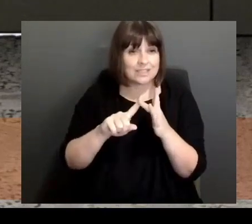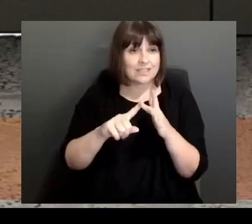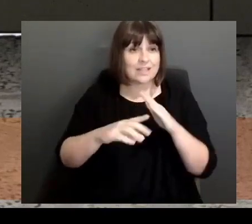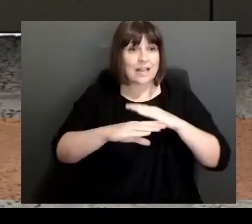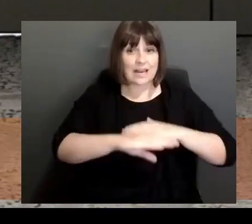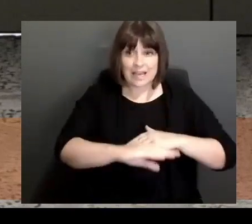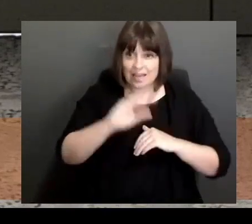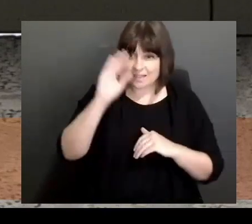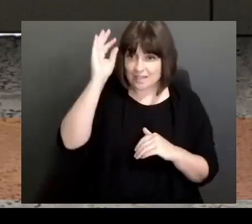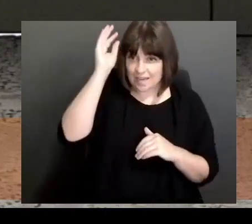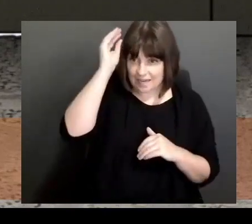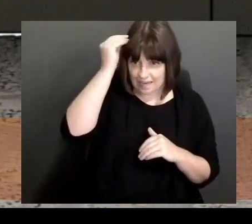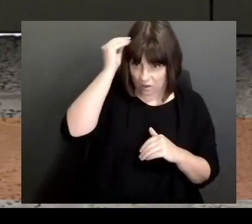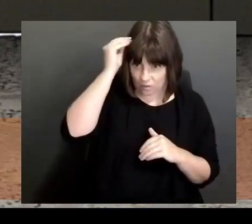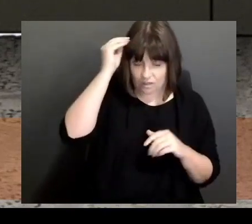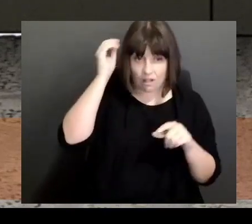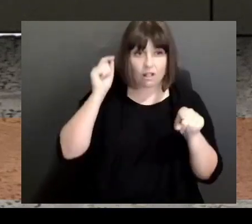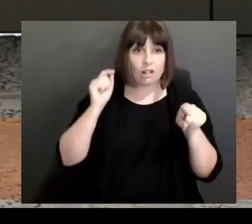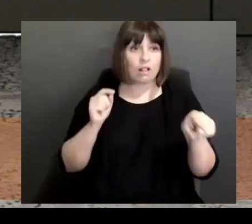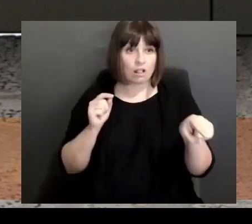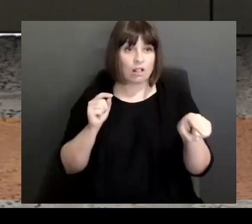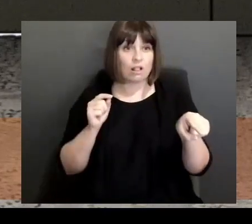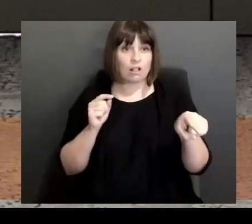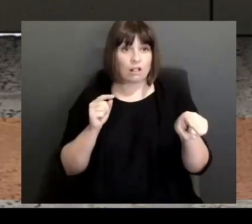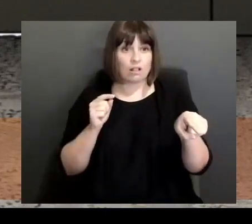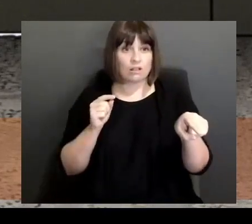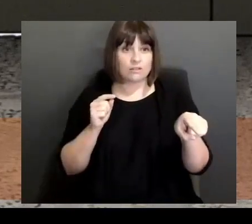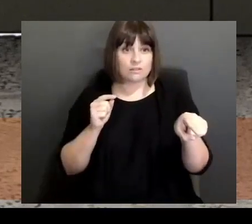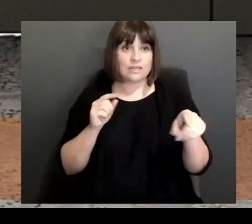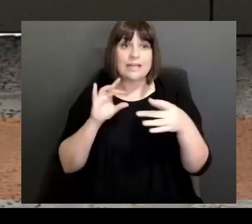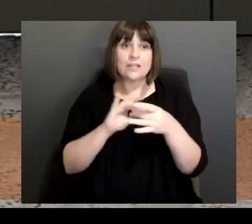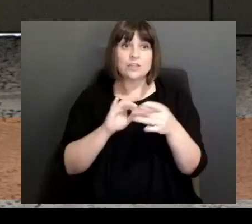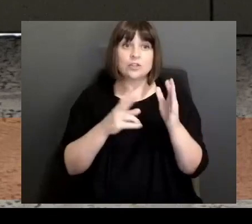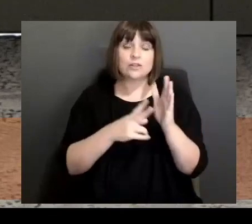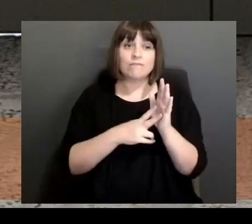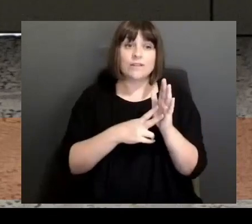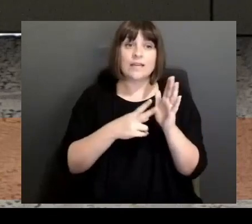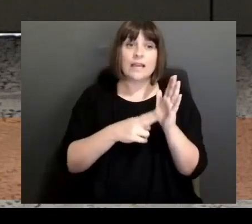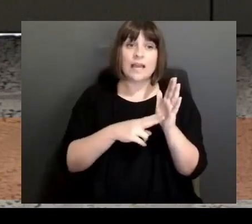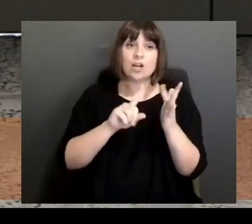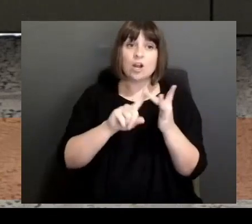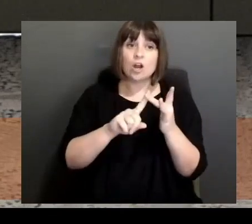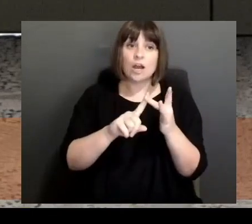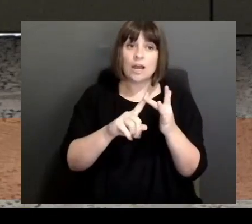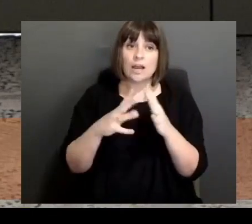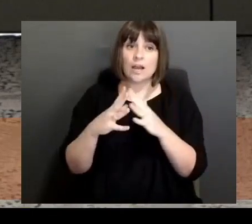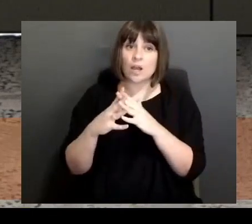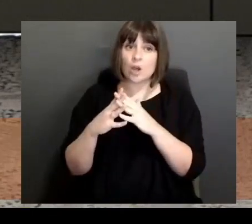engagement concerning the interconnector, the VNI West. Yes. We see